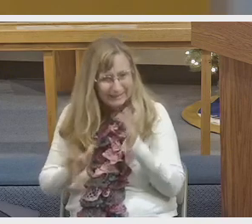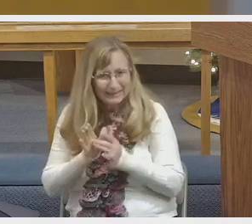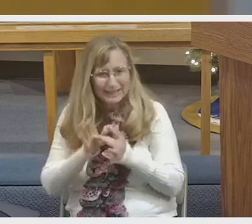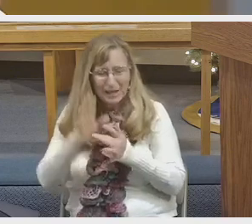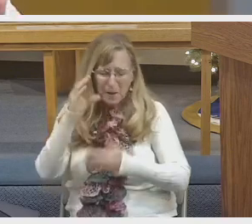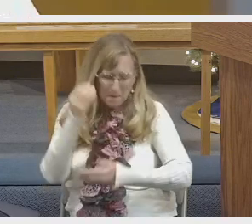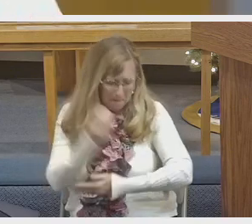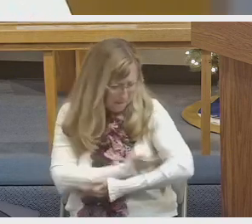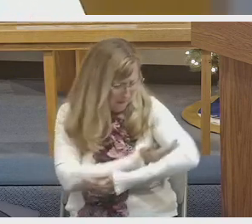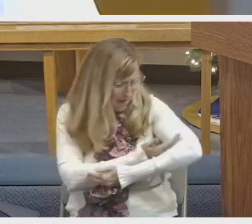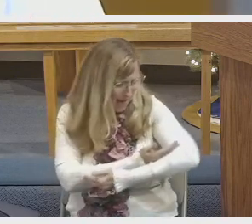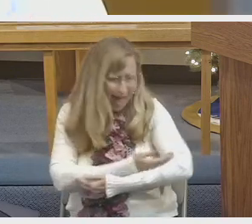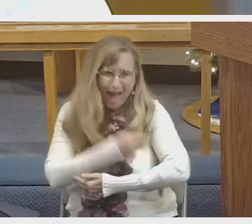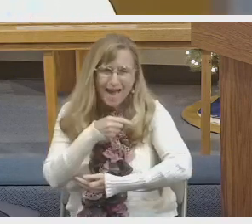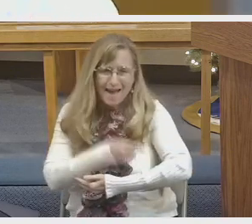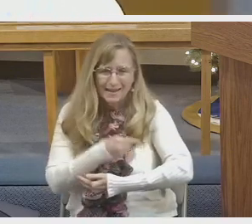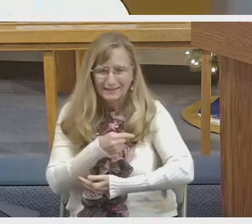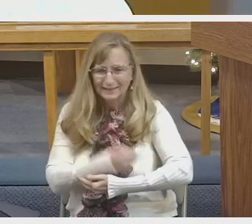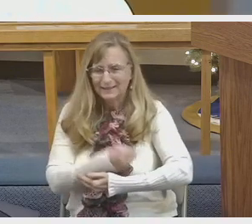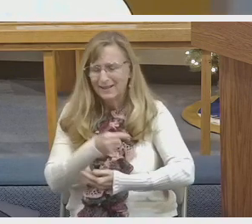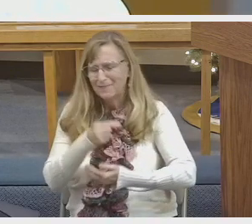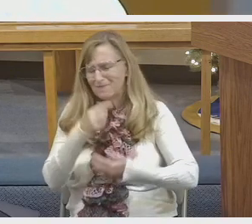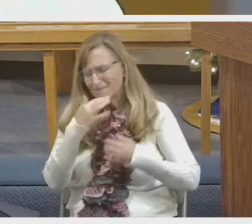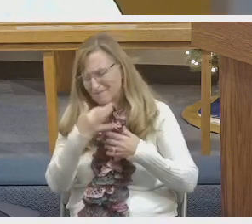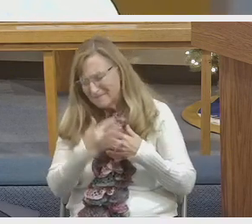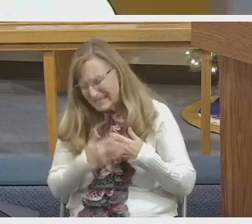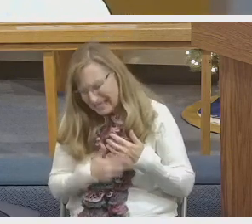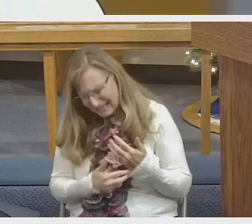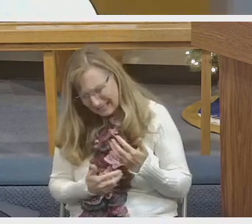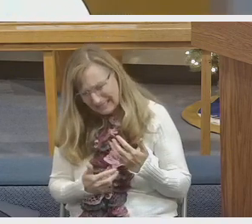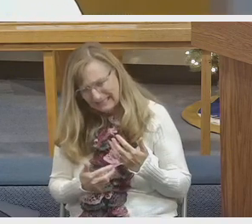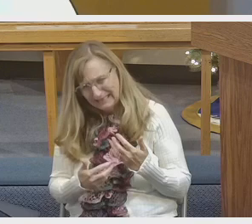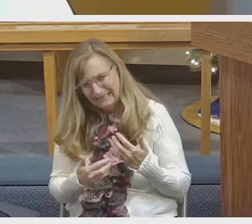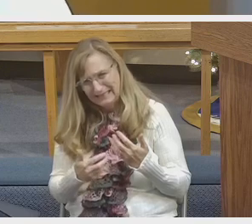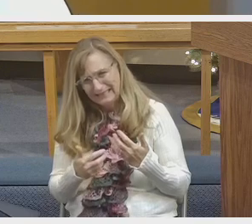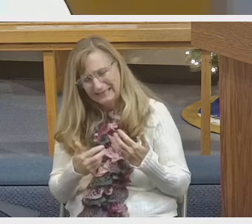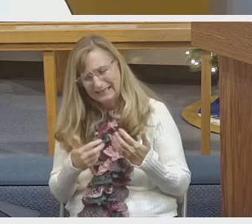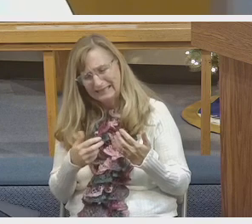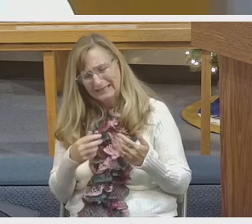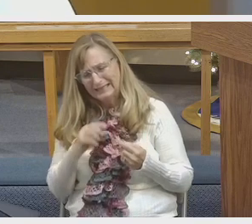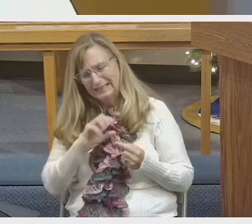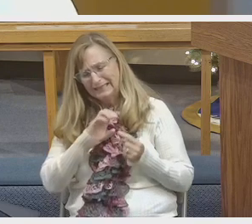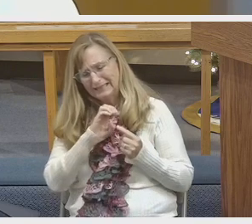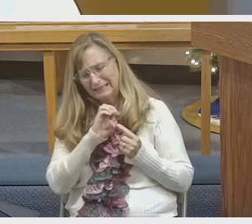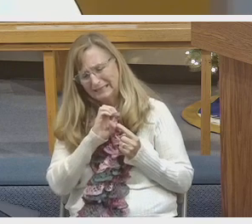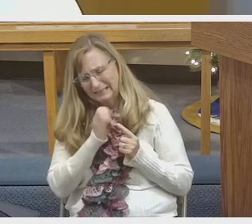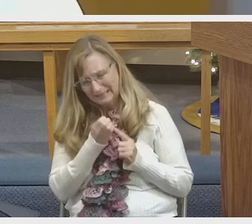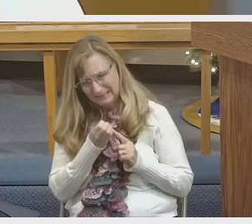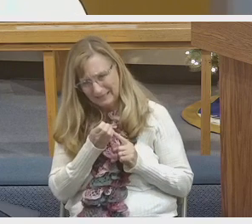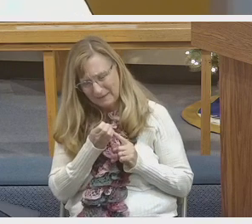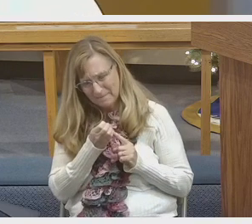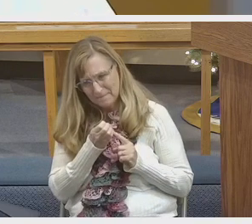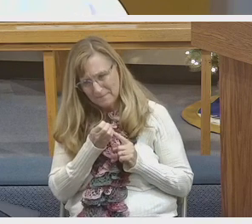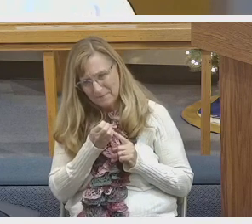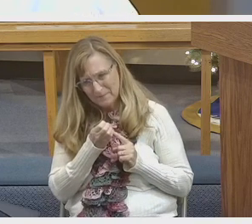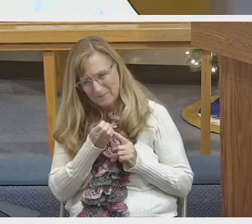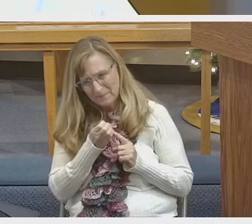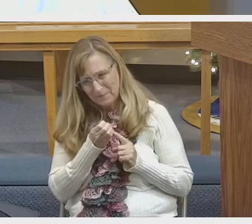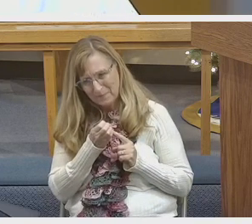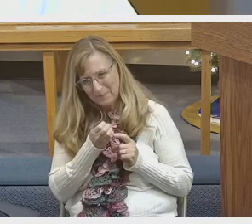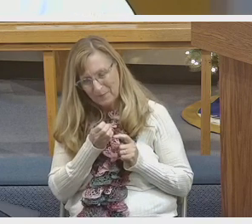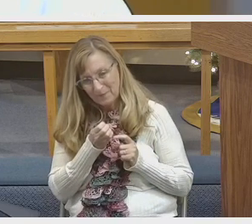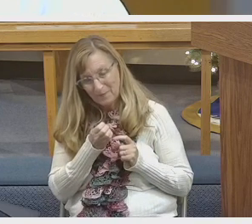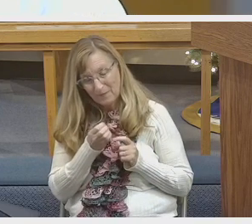baby already bleeding in his circumcision, the guilt